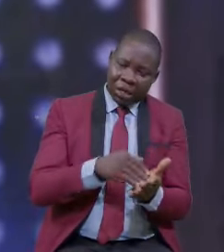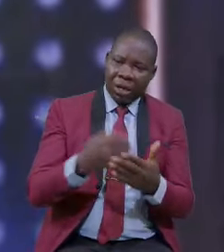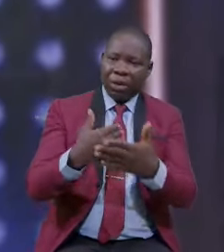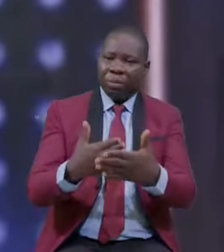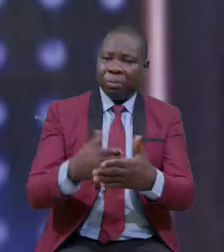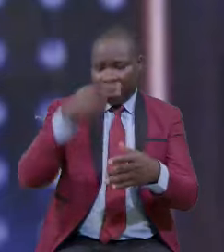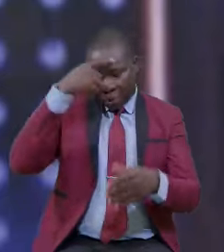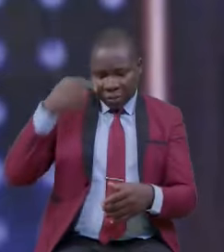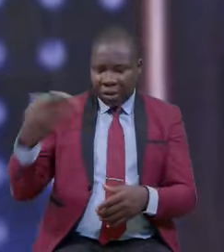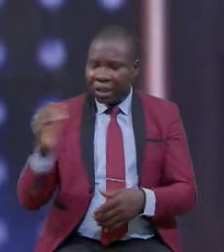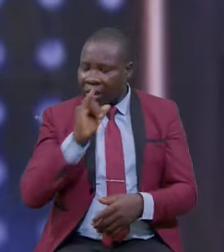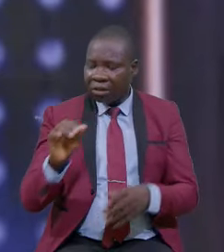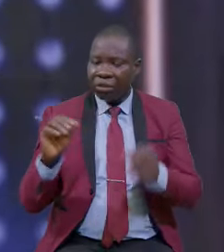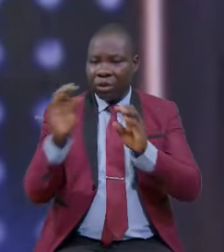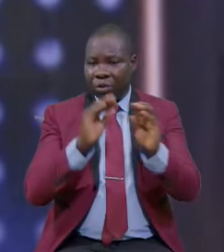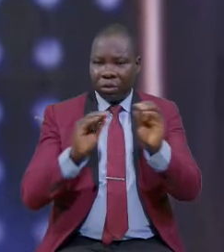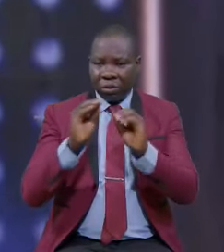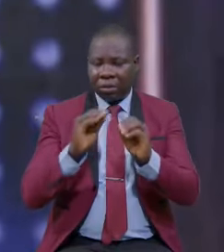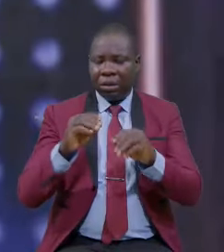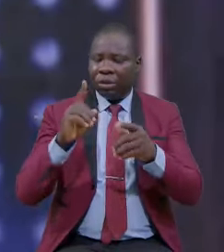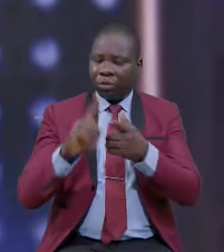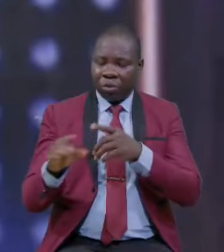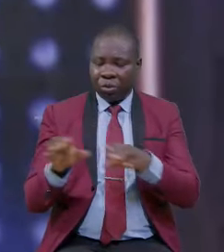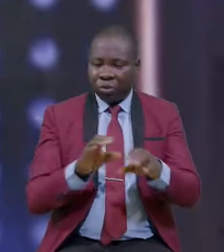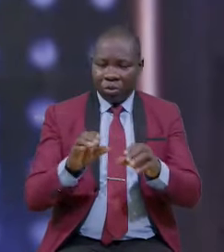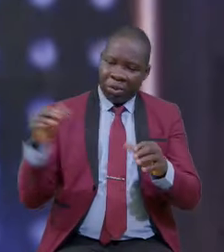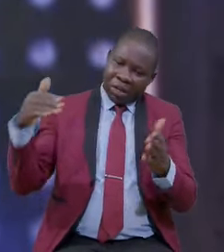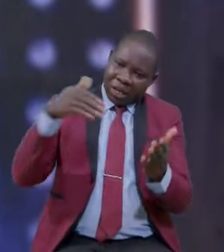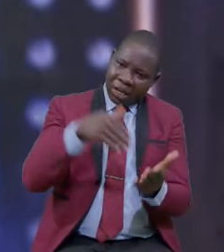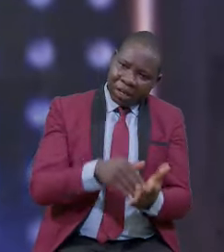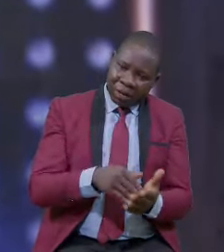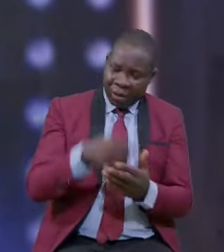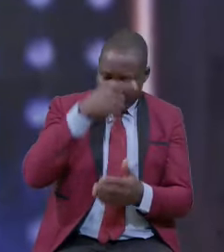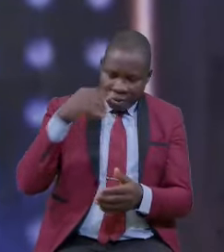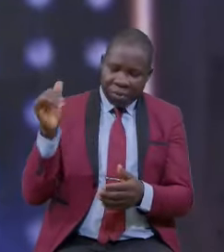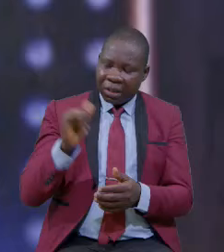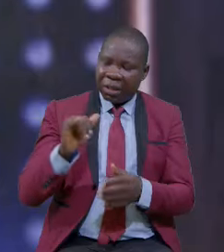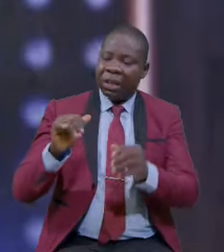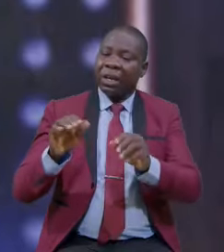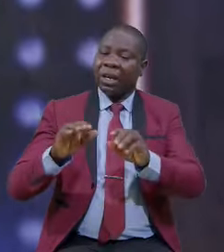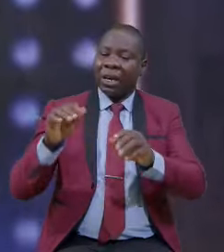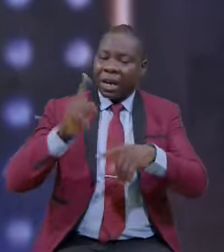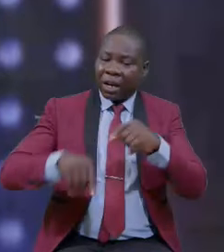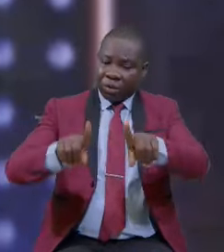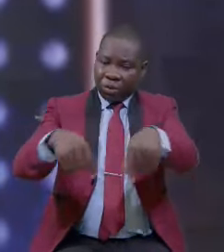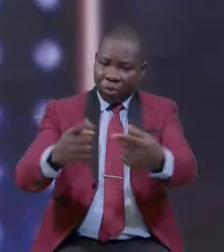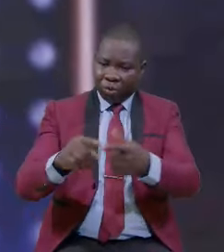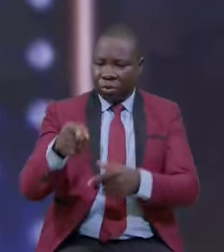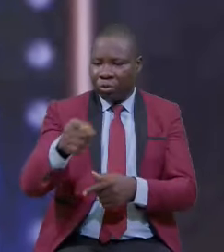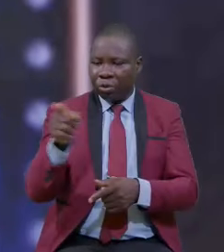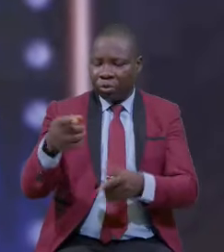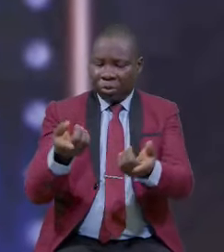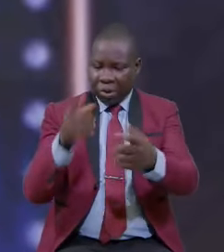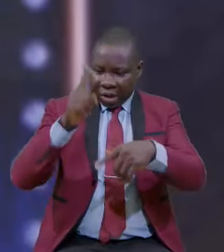neither can you pass on and come hence. In verse 27, then he